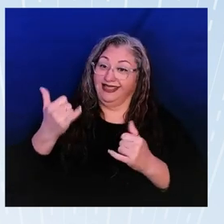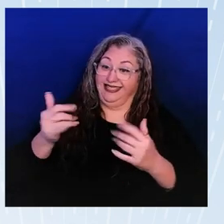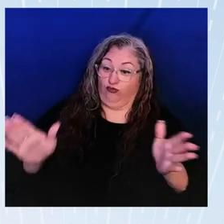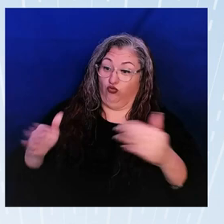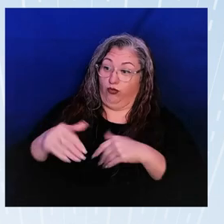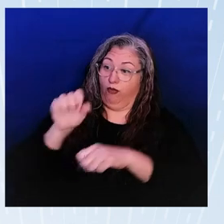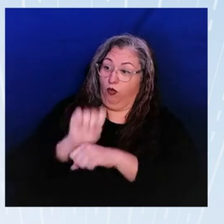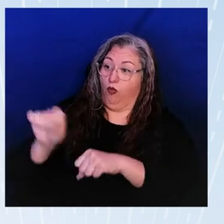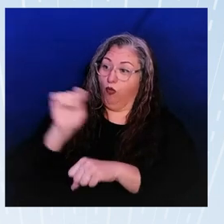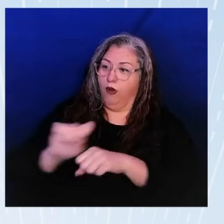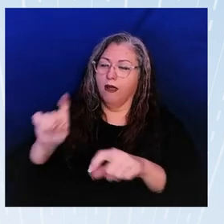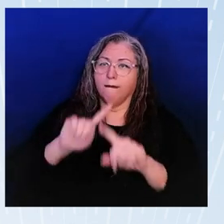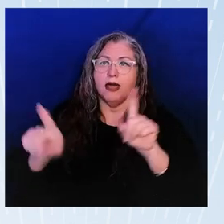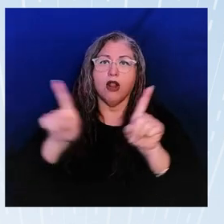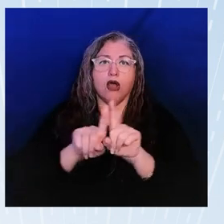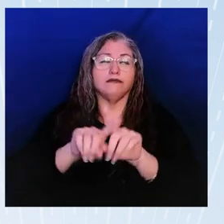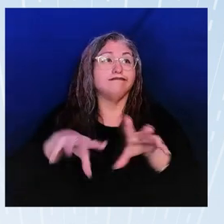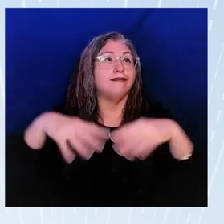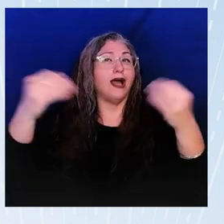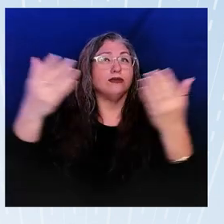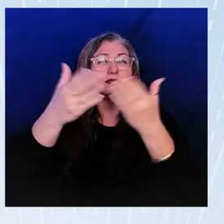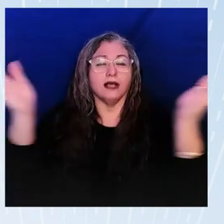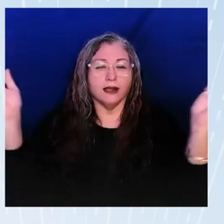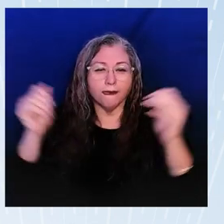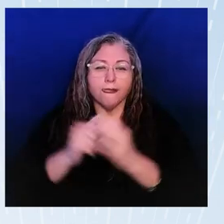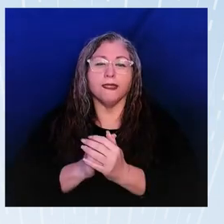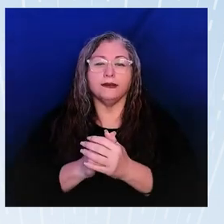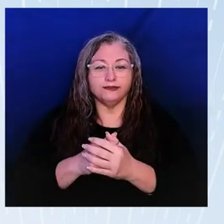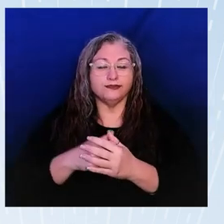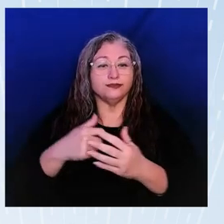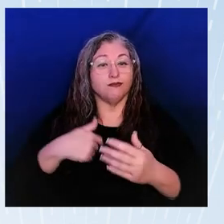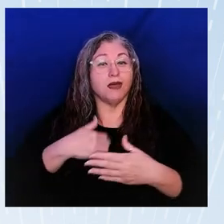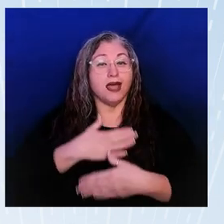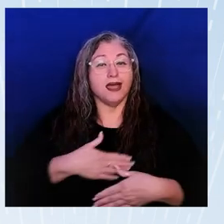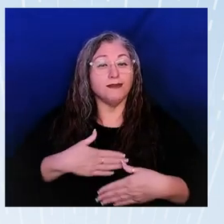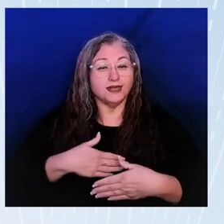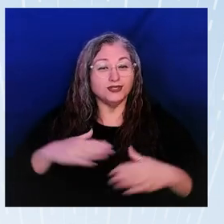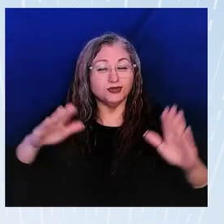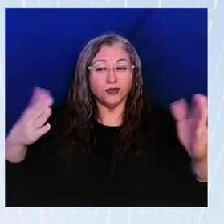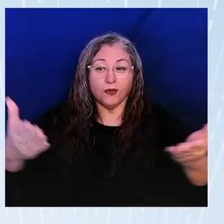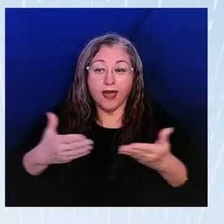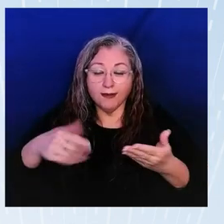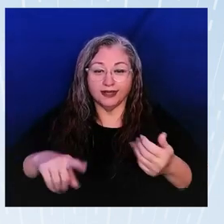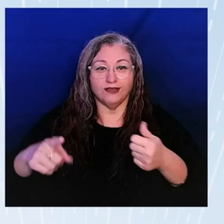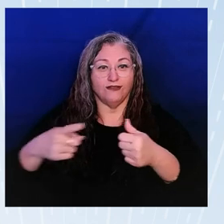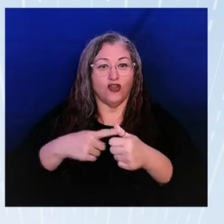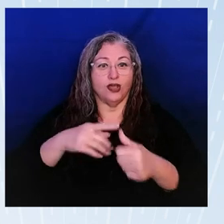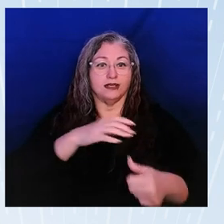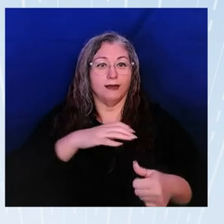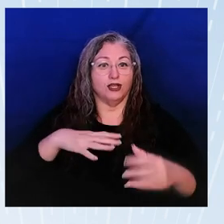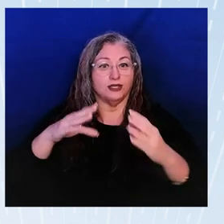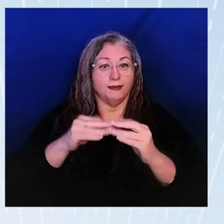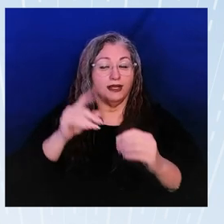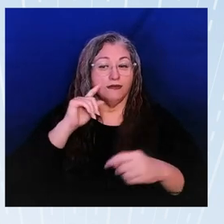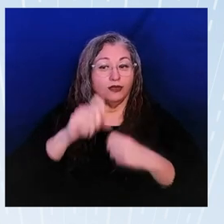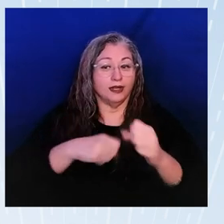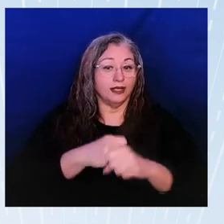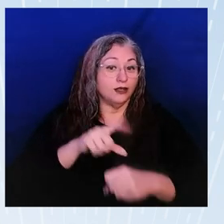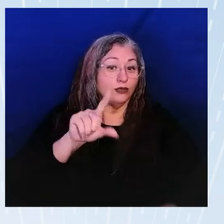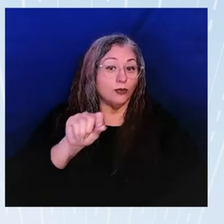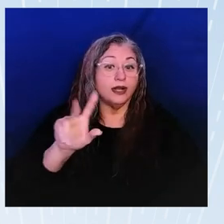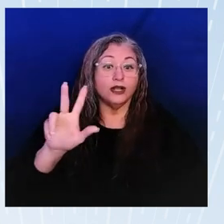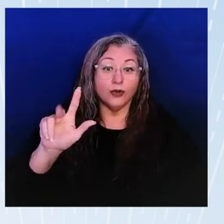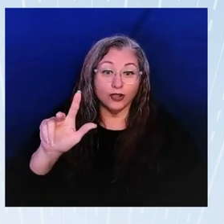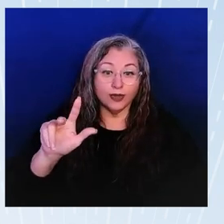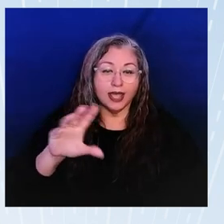also outside of these walls. With that said, it is my pleasure to welcome everyone to the first commission meeting of 2023 and our